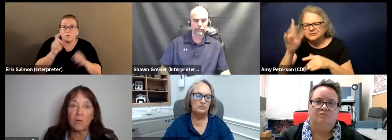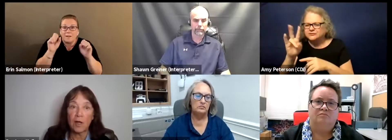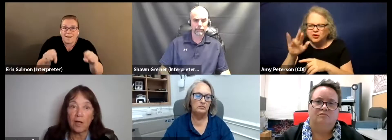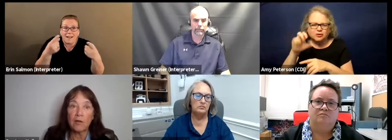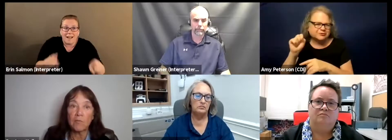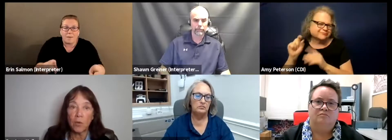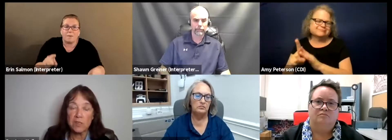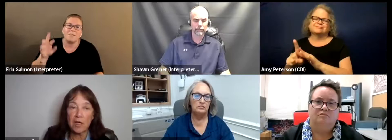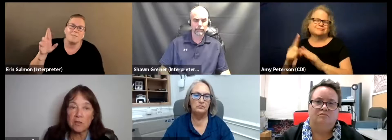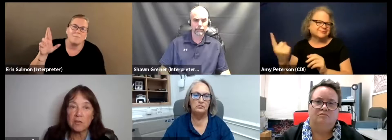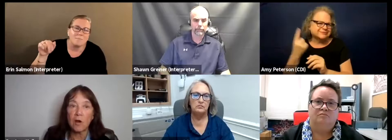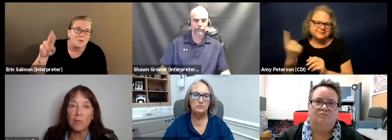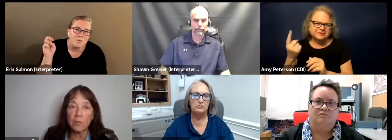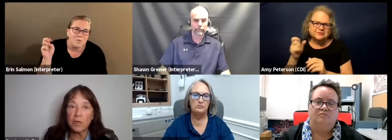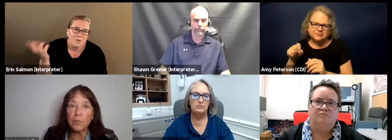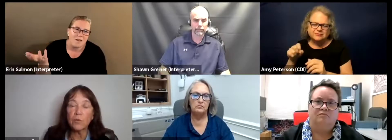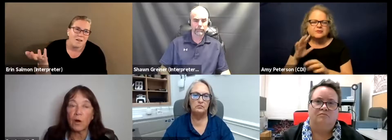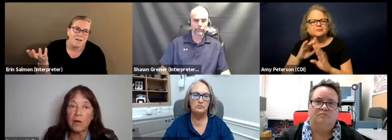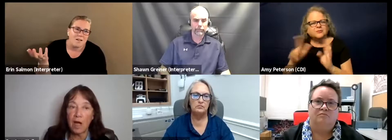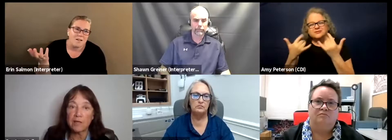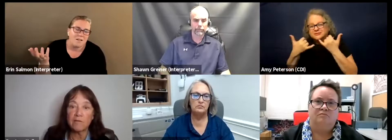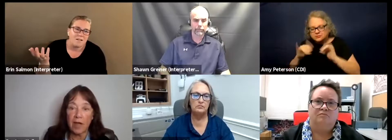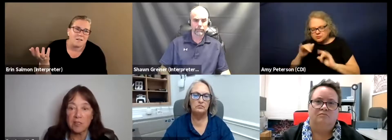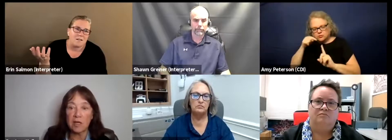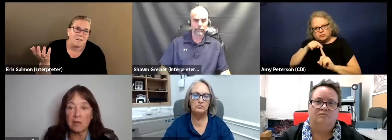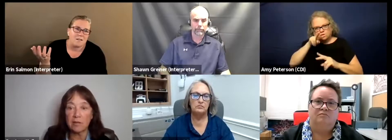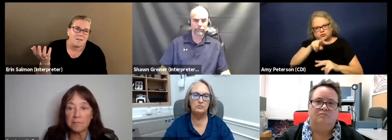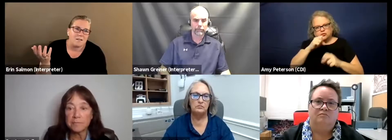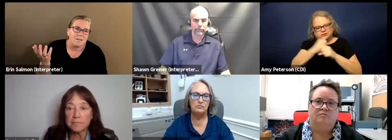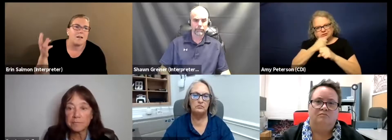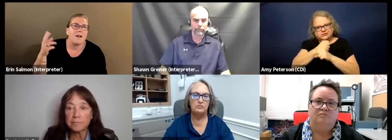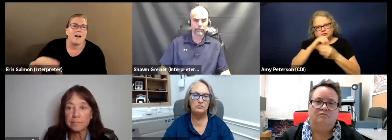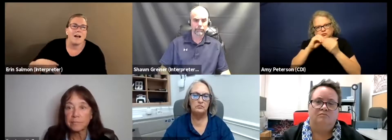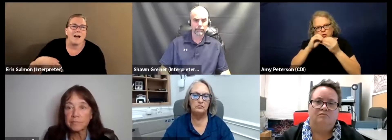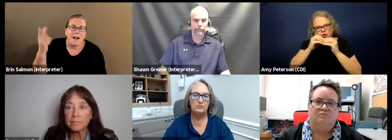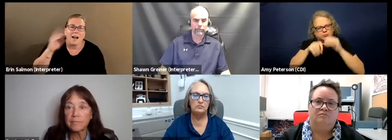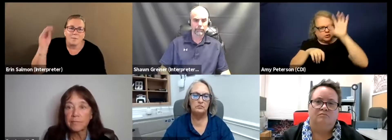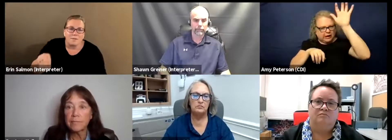Far and away, most cases are among people who are not vaccinated.